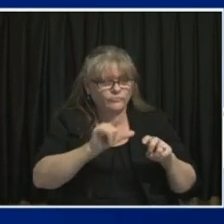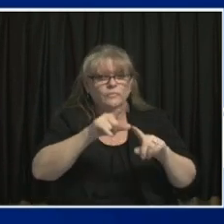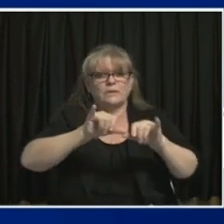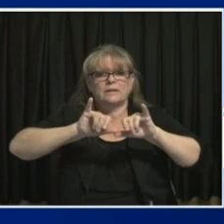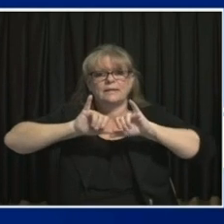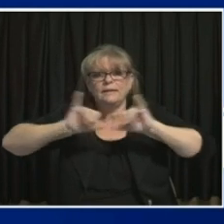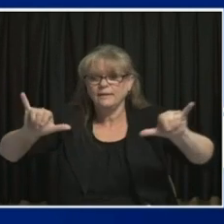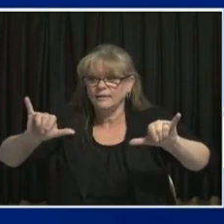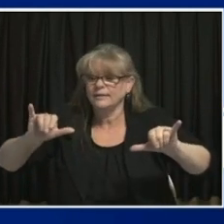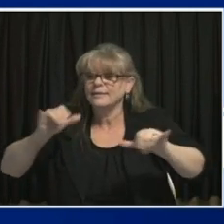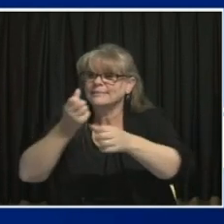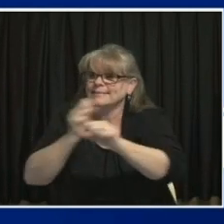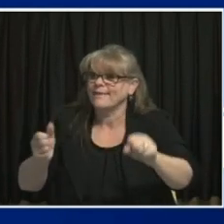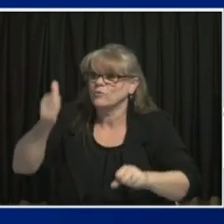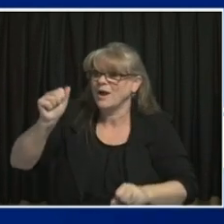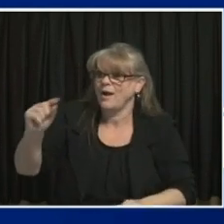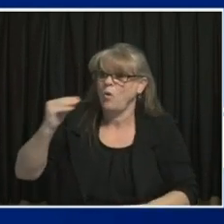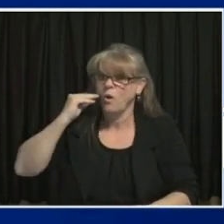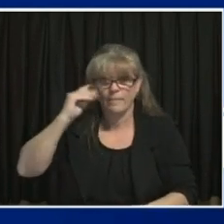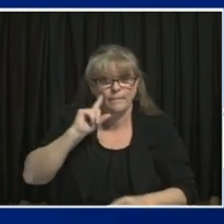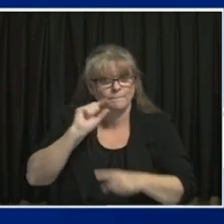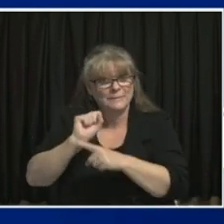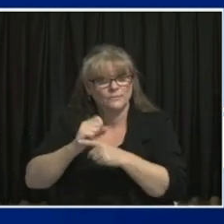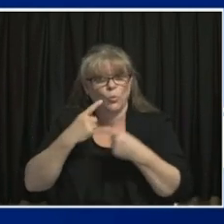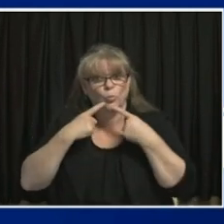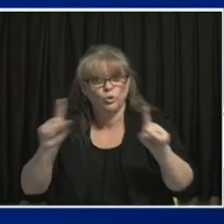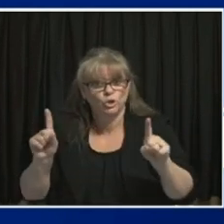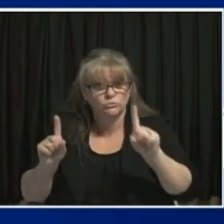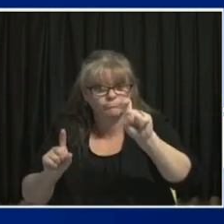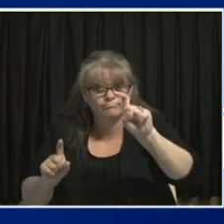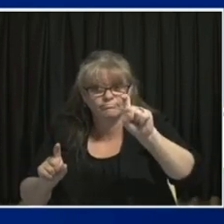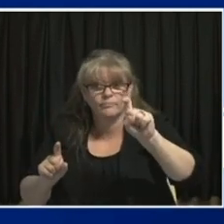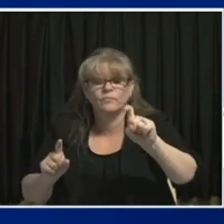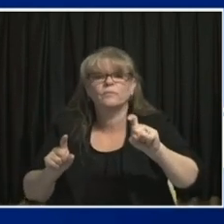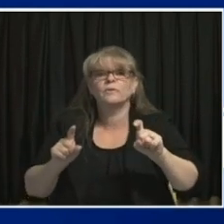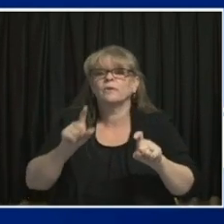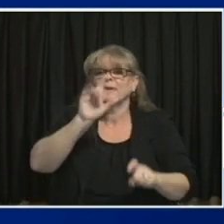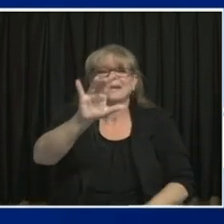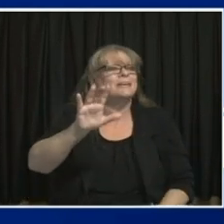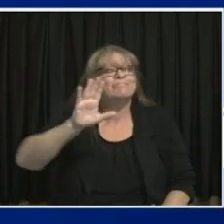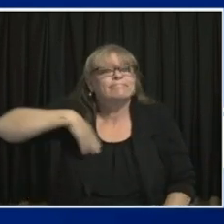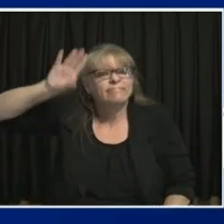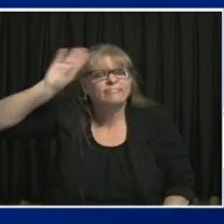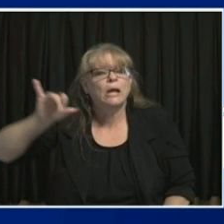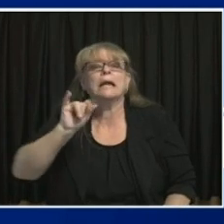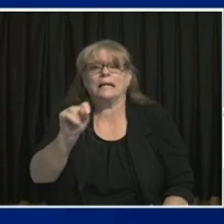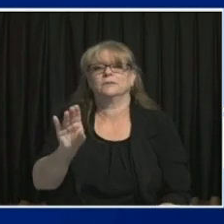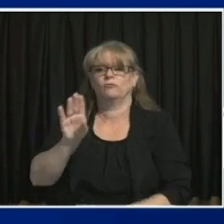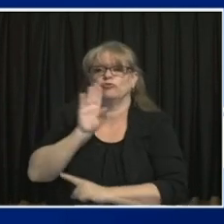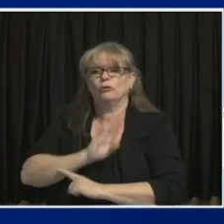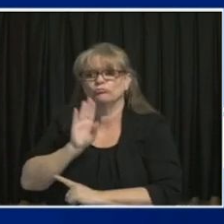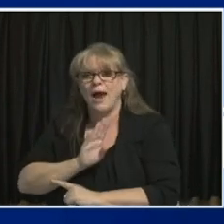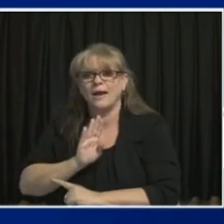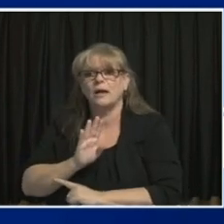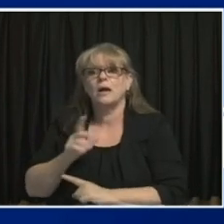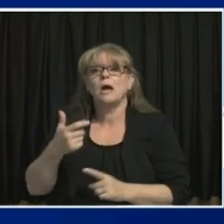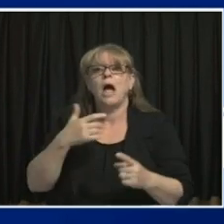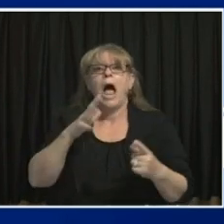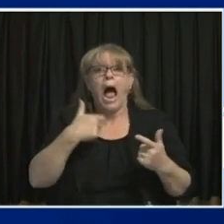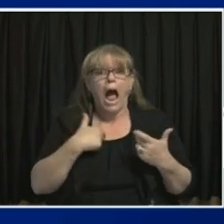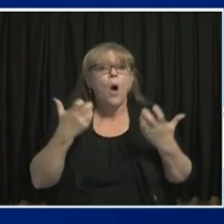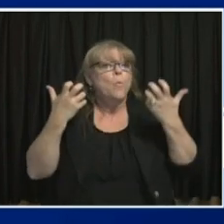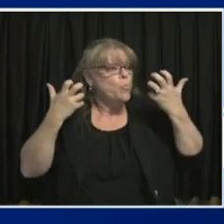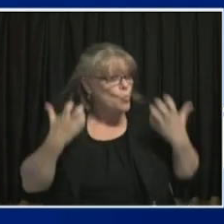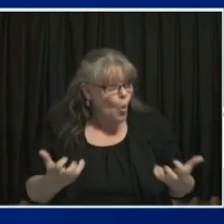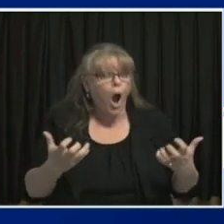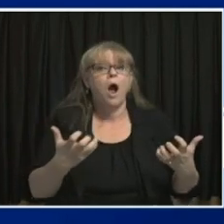have loved to have opened restaurants and bars and nightclubs and gyms earlier on, but the truth is we have to see how the